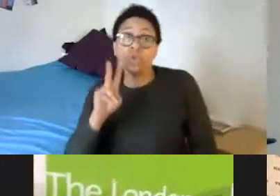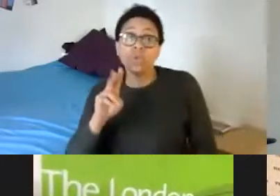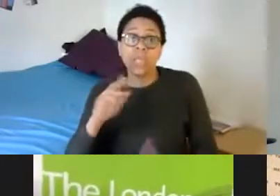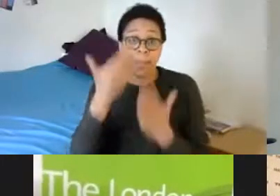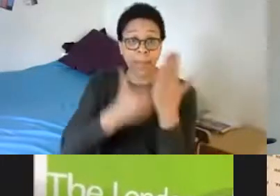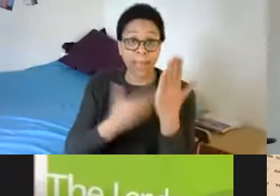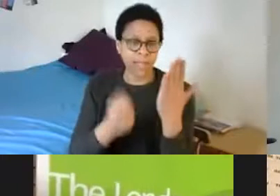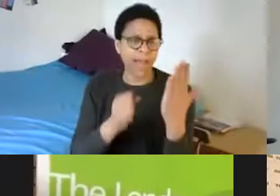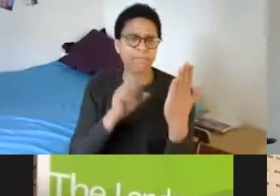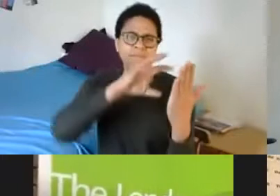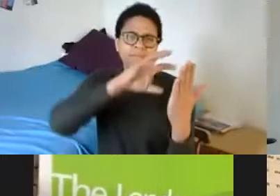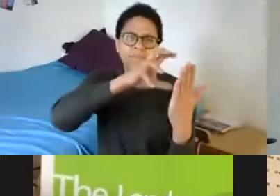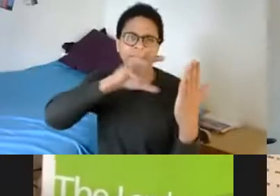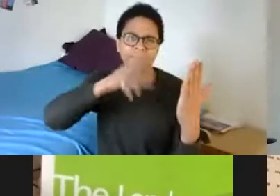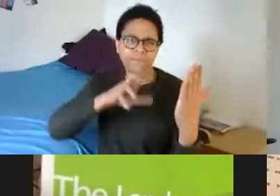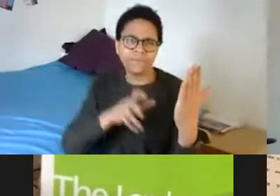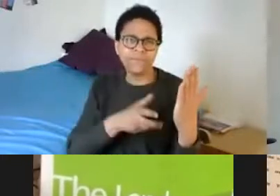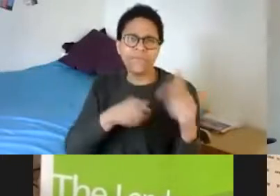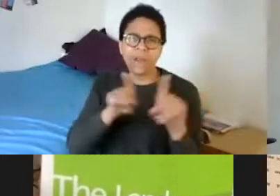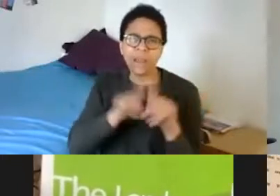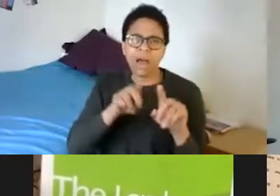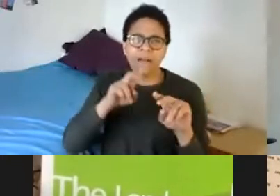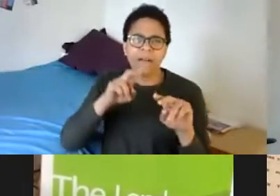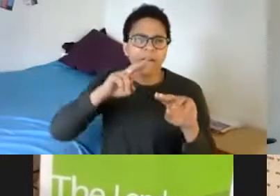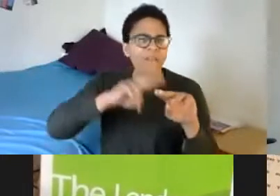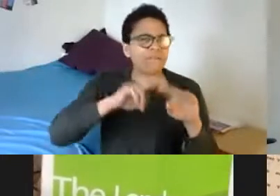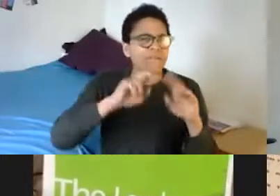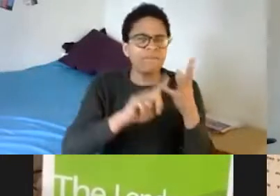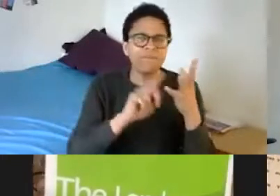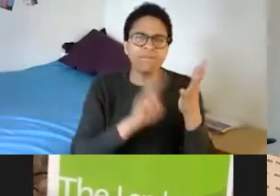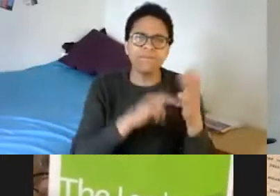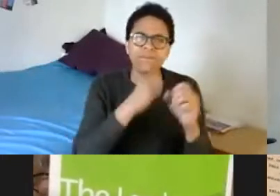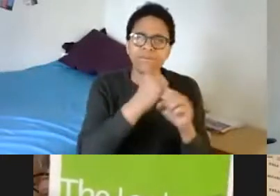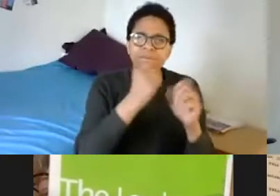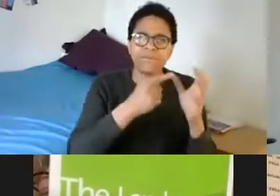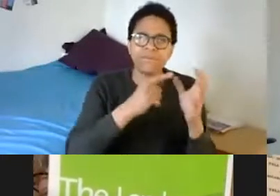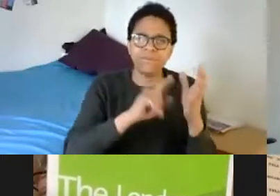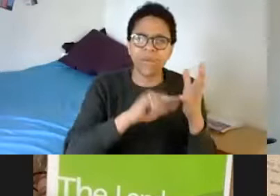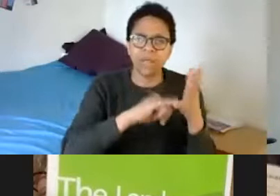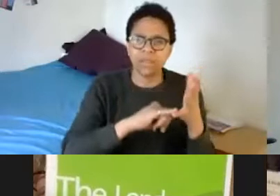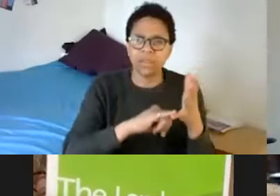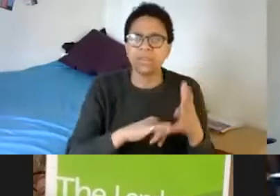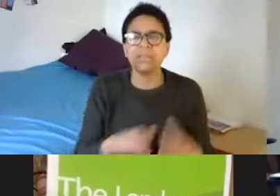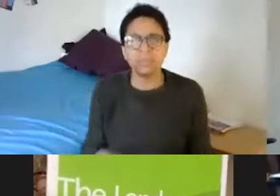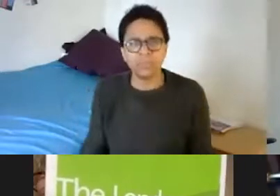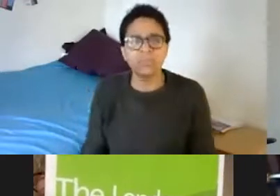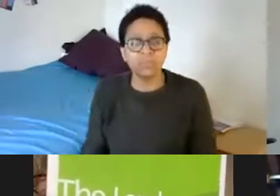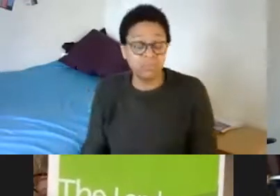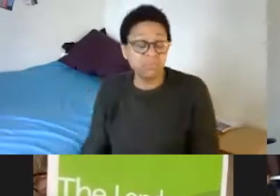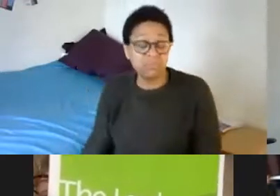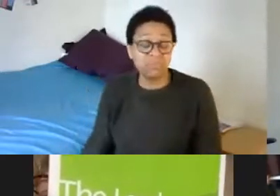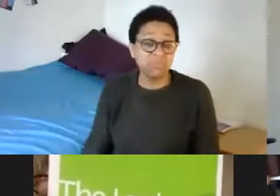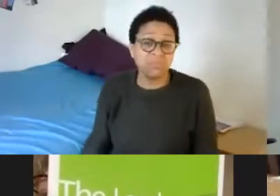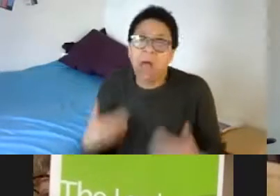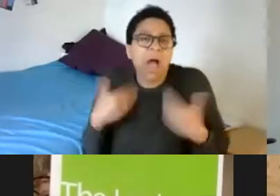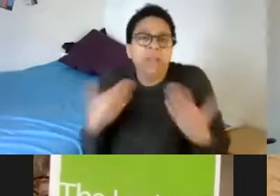of like a fungus, isn't it? Foxing, yeah. Foxing, yeah. So yeah, it's quite. I don't know if it's